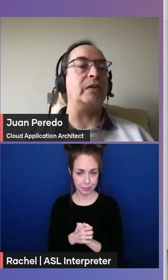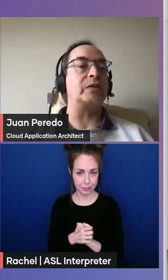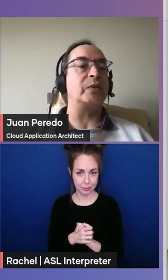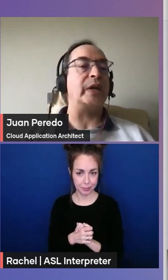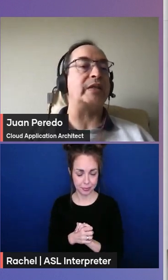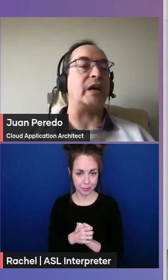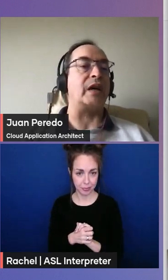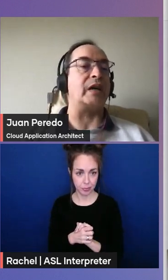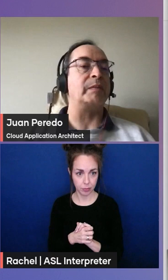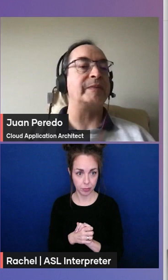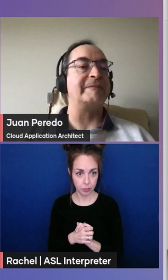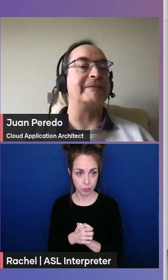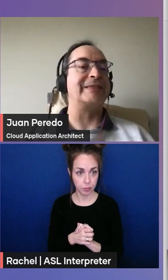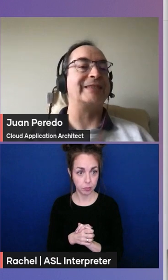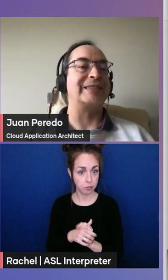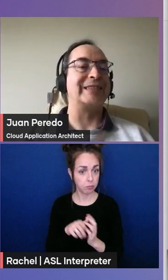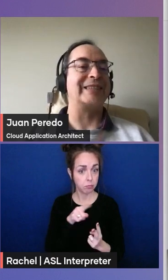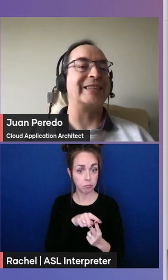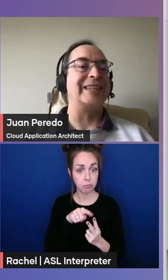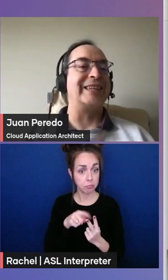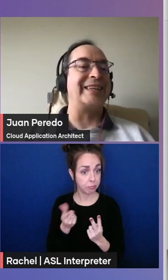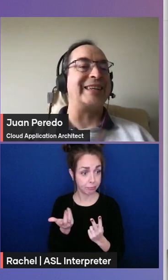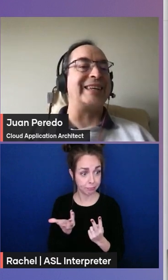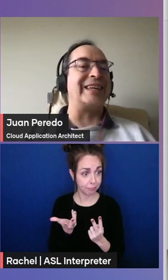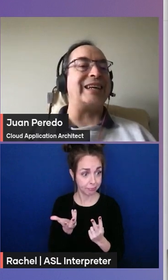And those two ways are,